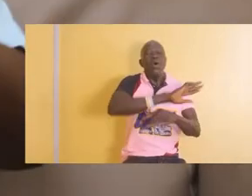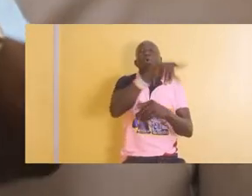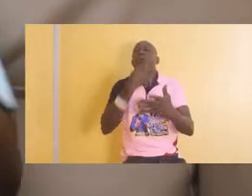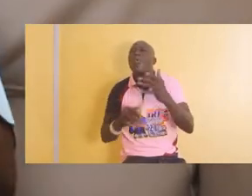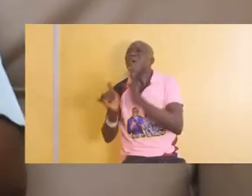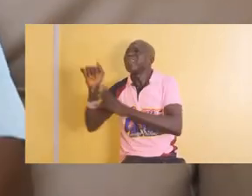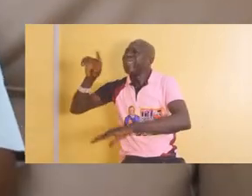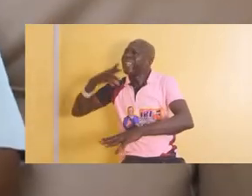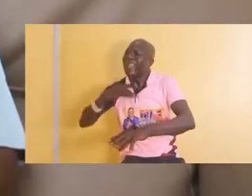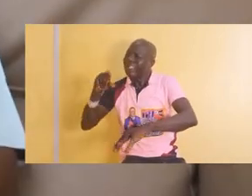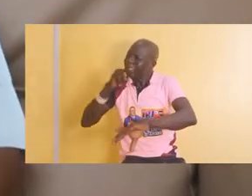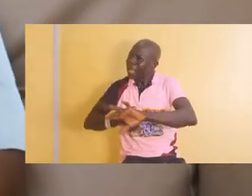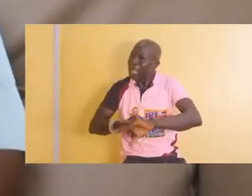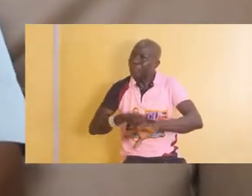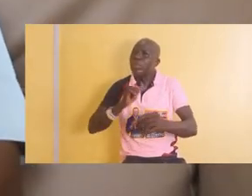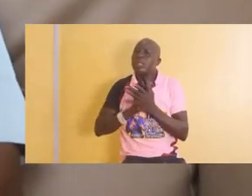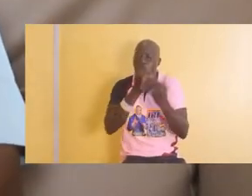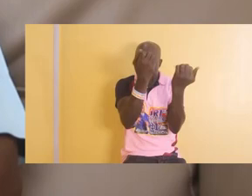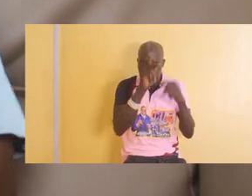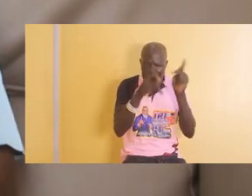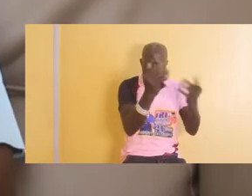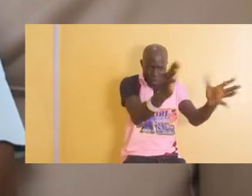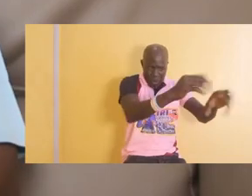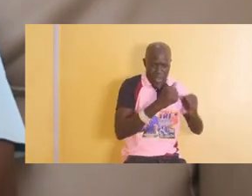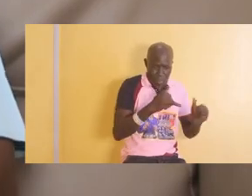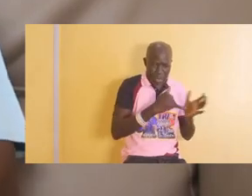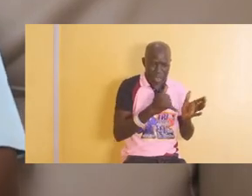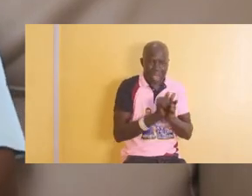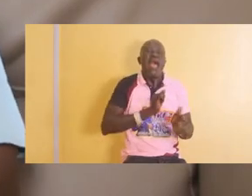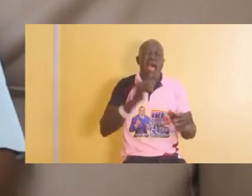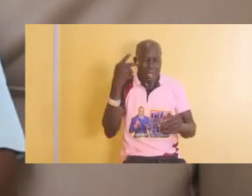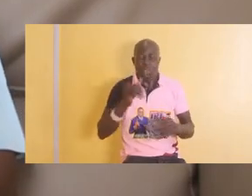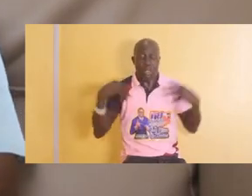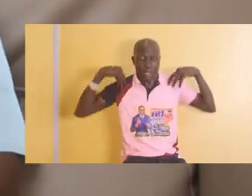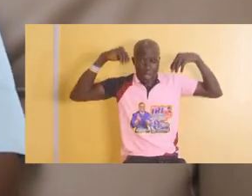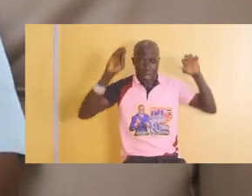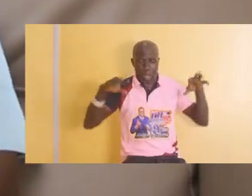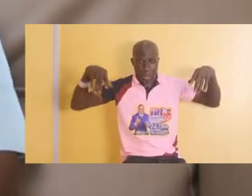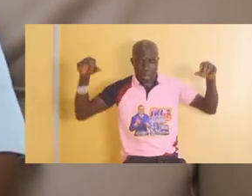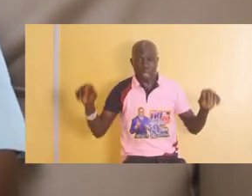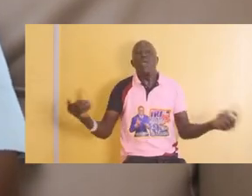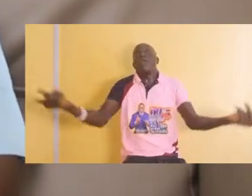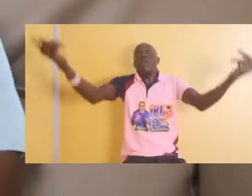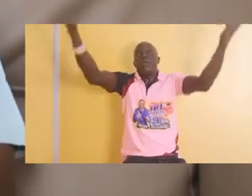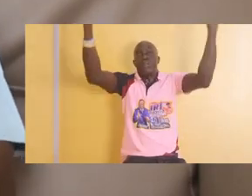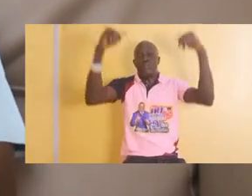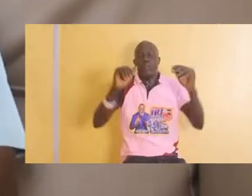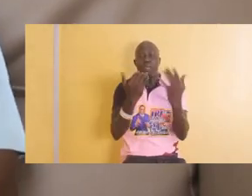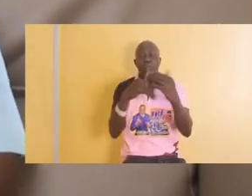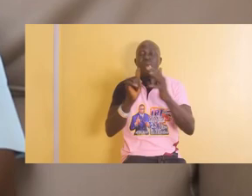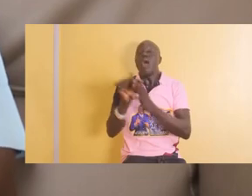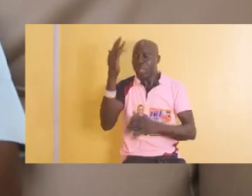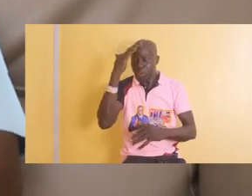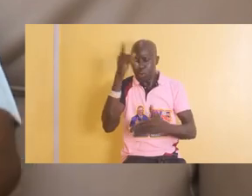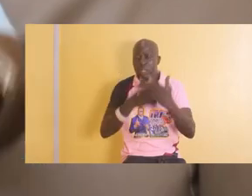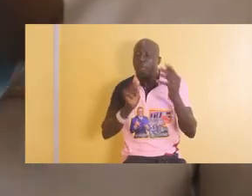You are koko bite. Touch your hand and this. Me, niya man ba. You receive it. Moria one girl. I saw the angels. What you are so kale. They said that for me. Mo ti mo